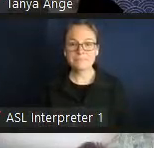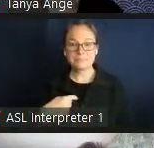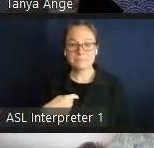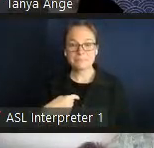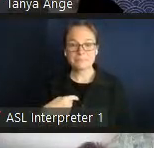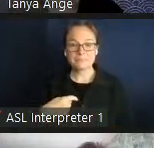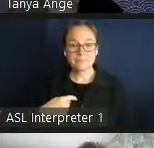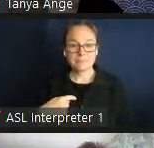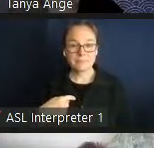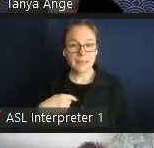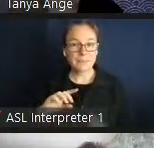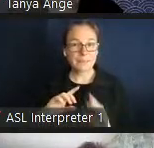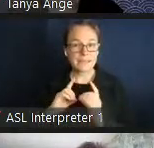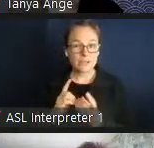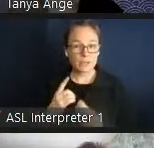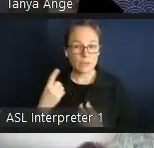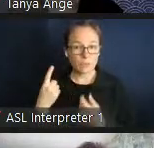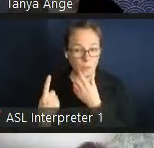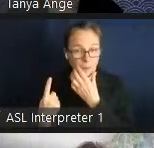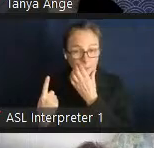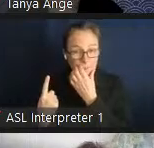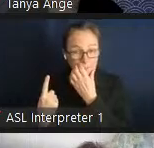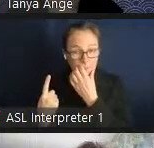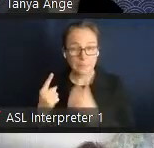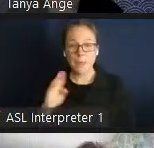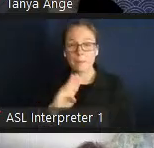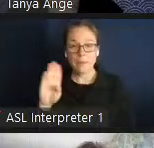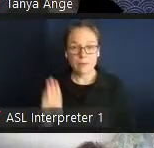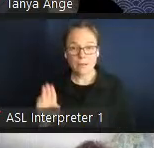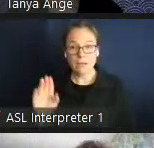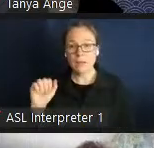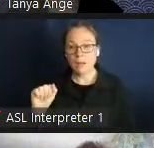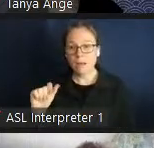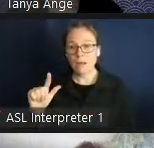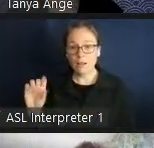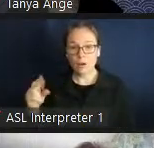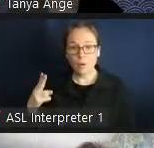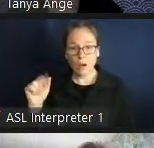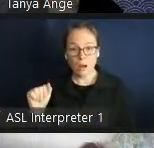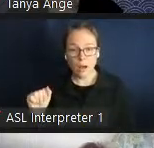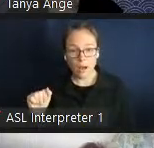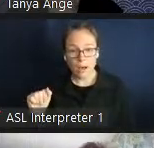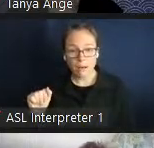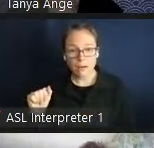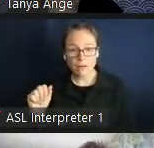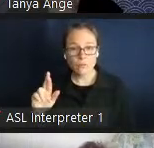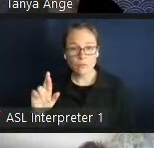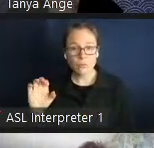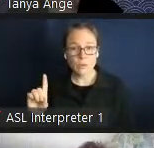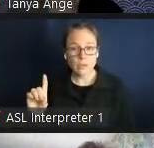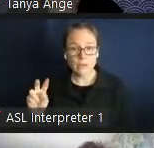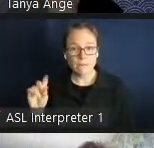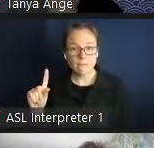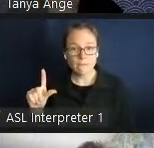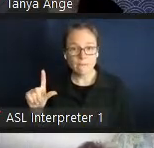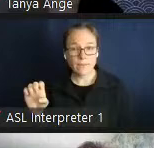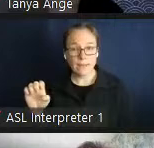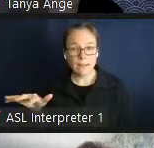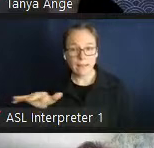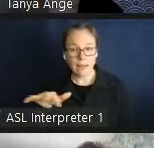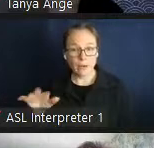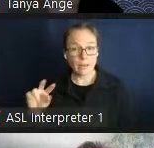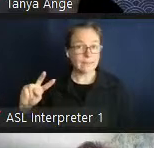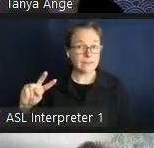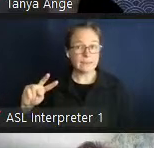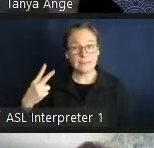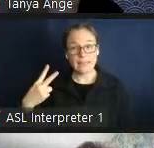for District 1, Beaverton, Aloha, Cooper Mountain, and Reedville area. And this is my 2nd